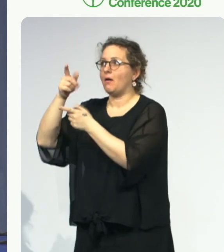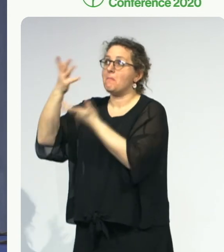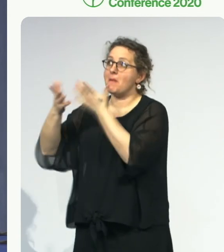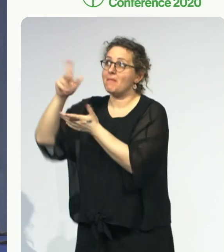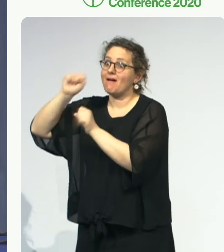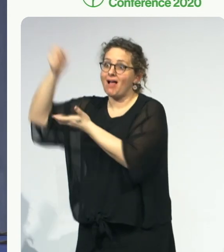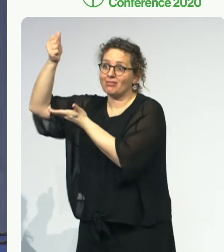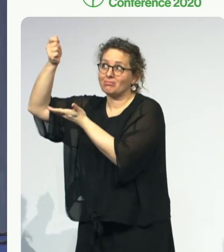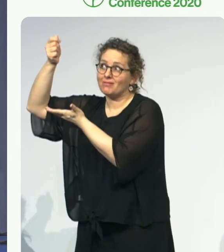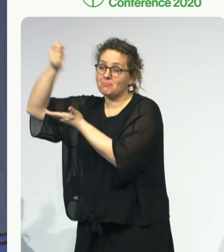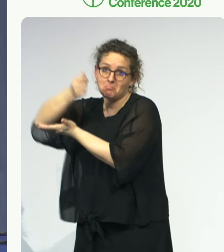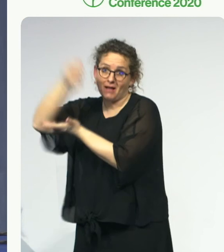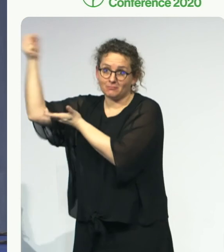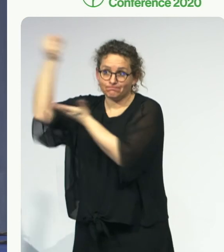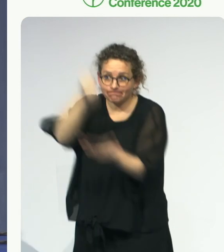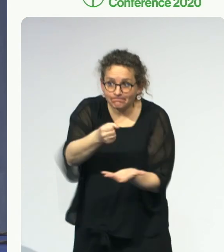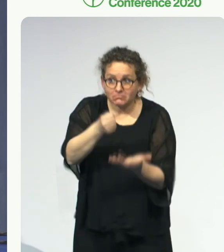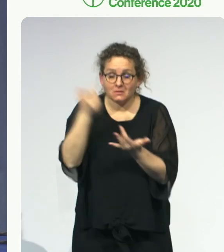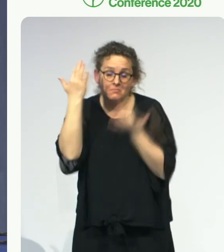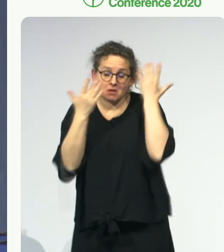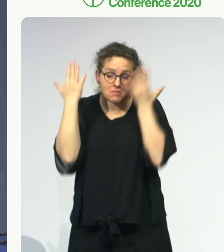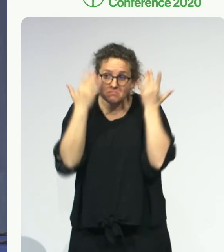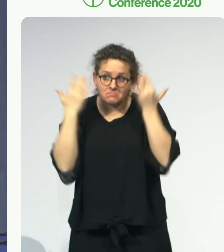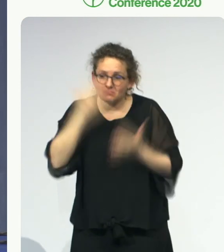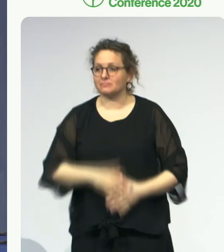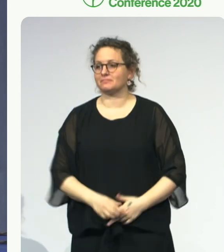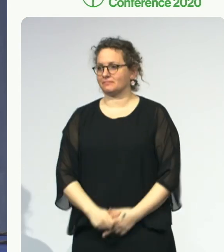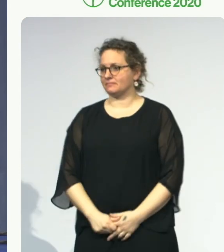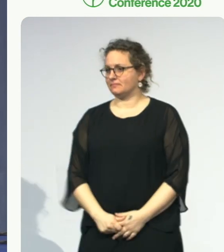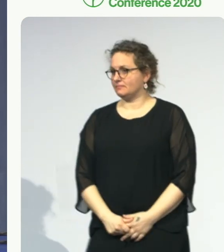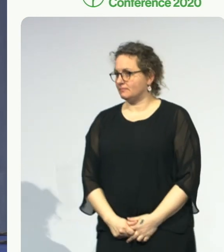activities. I don't know, do you have anything to add, Helle?